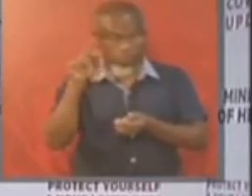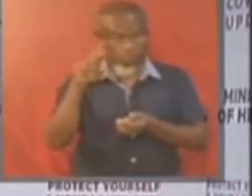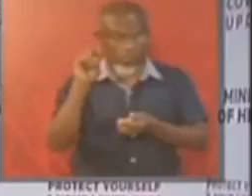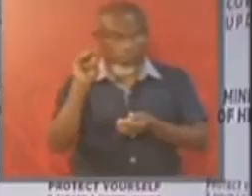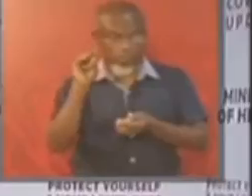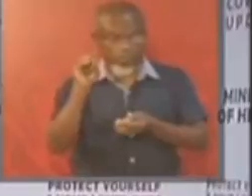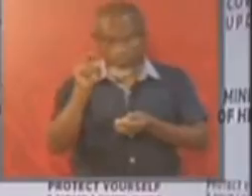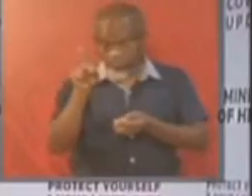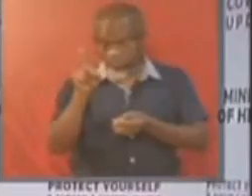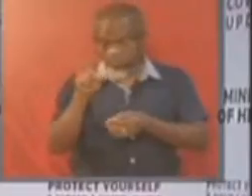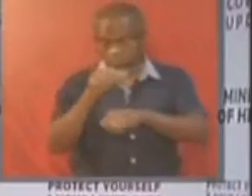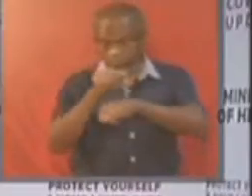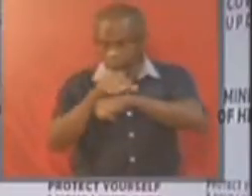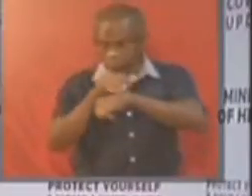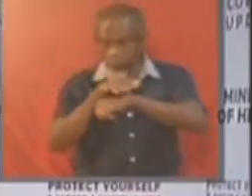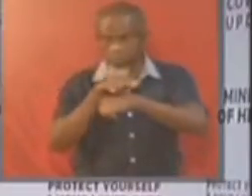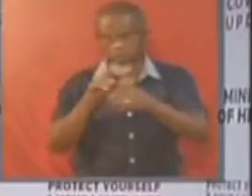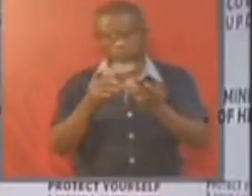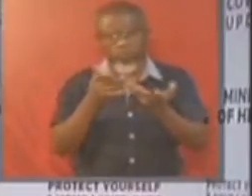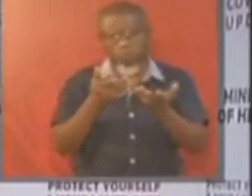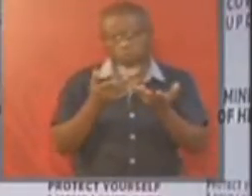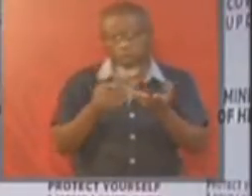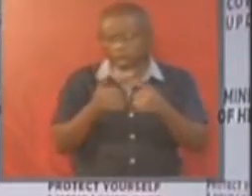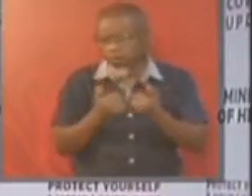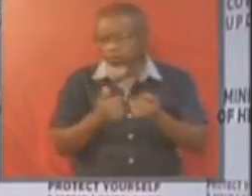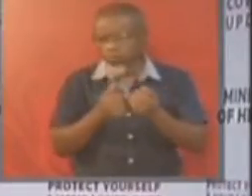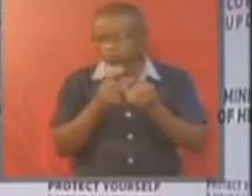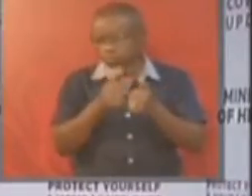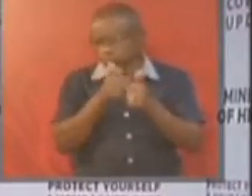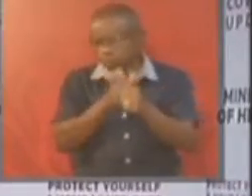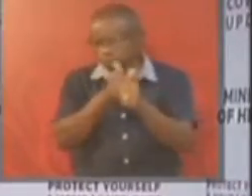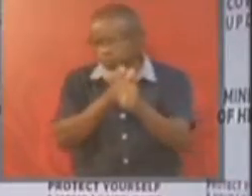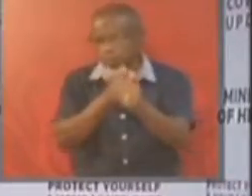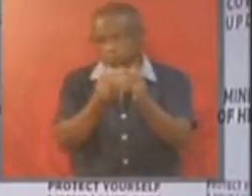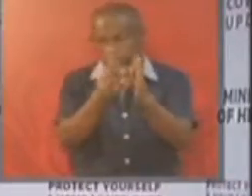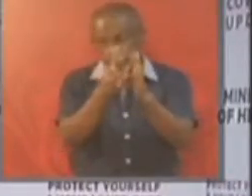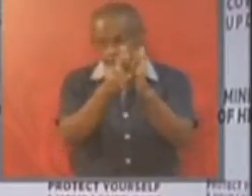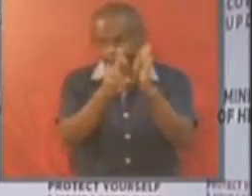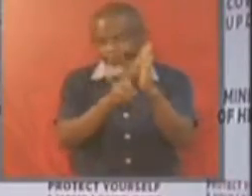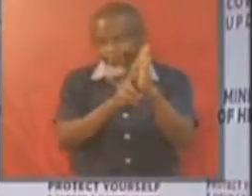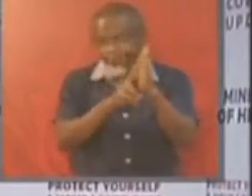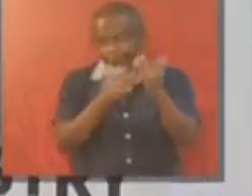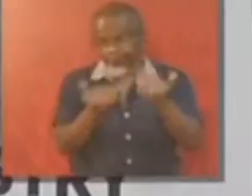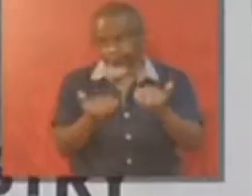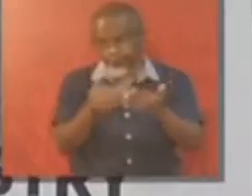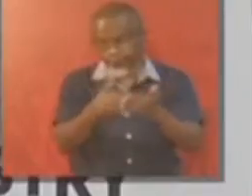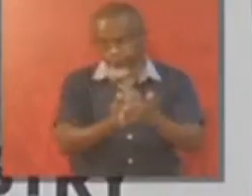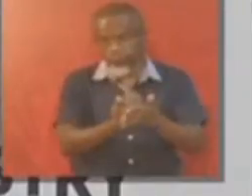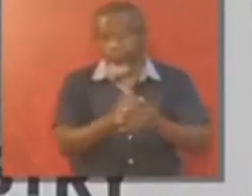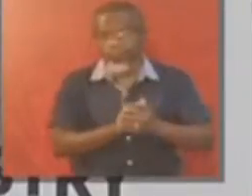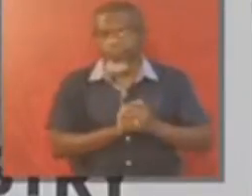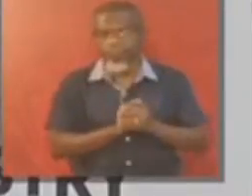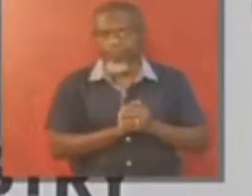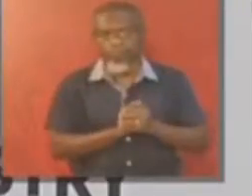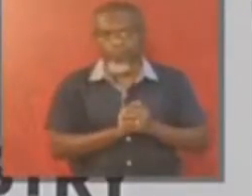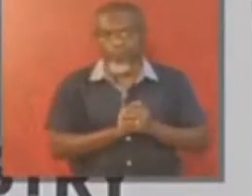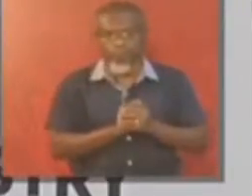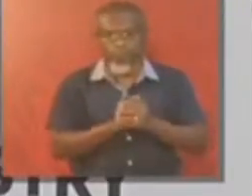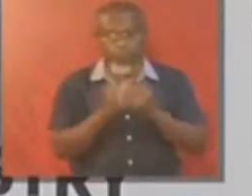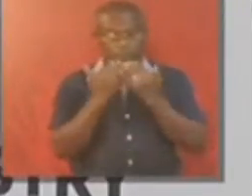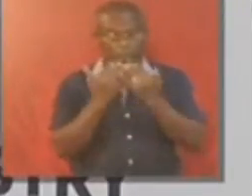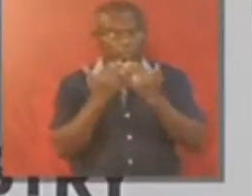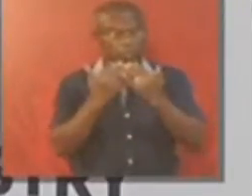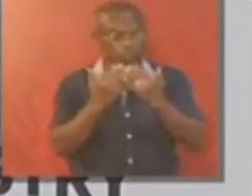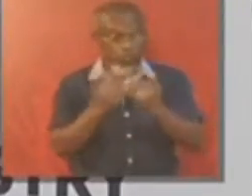to ensure that you adhere to the new normal guidelines. We go to Dr. St. Bernard. Thank you,